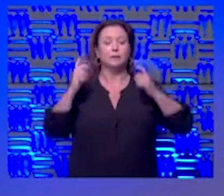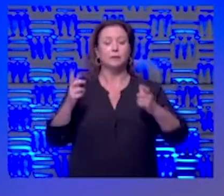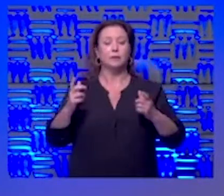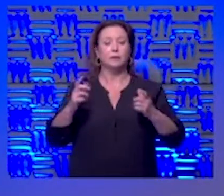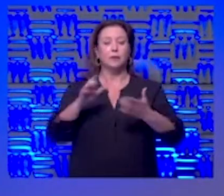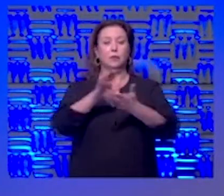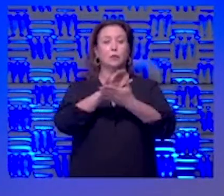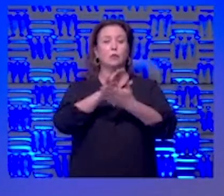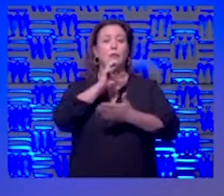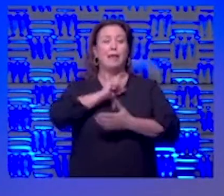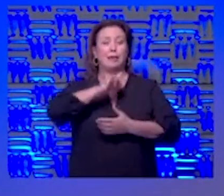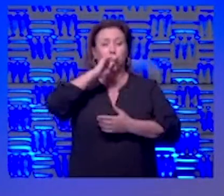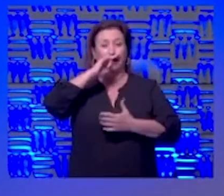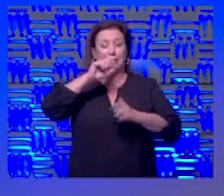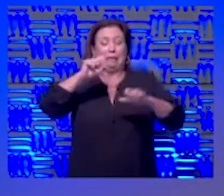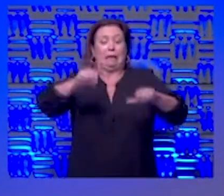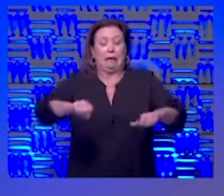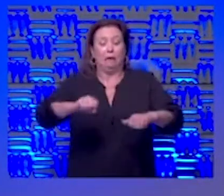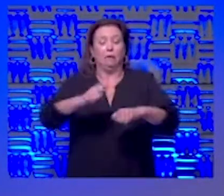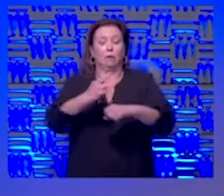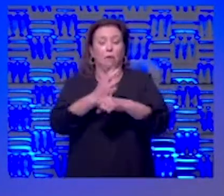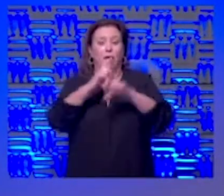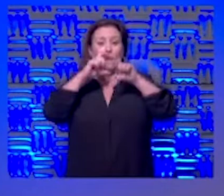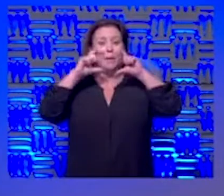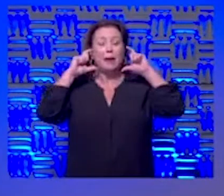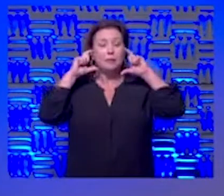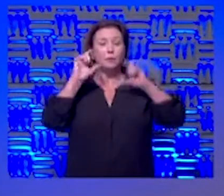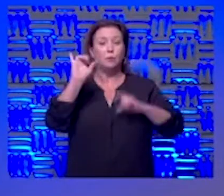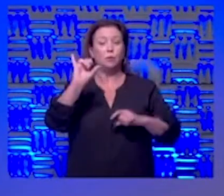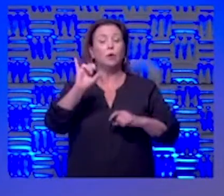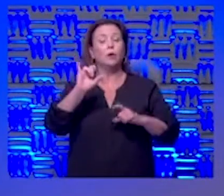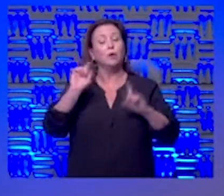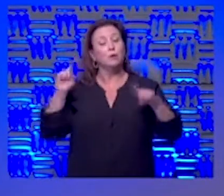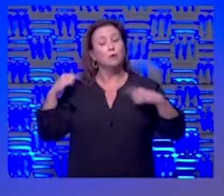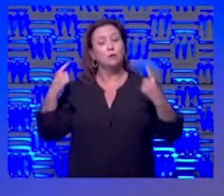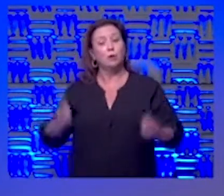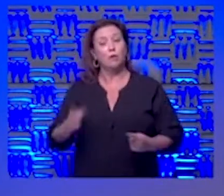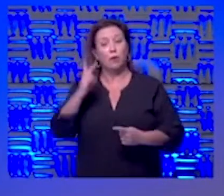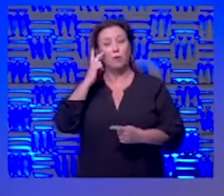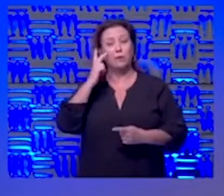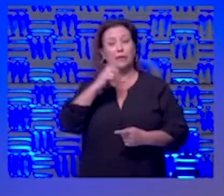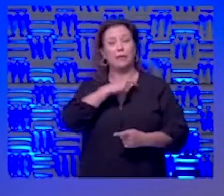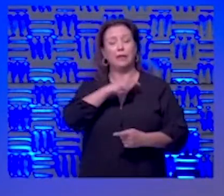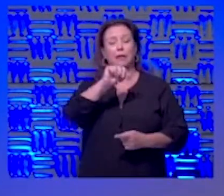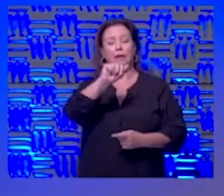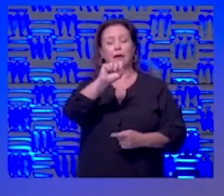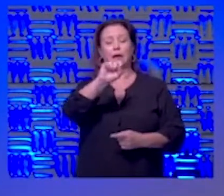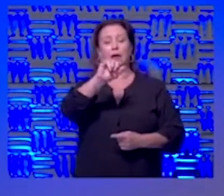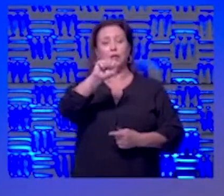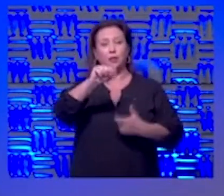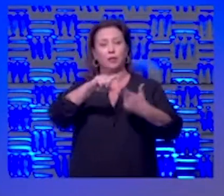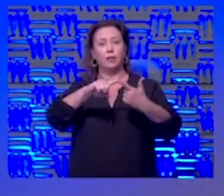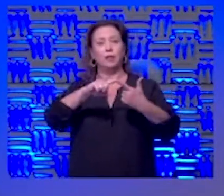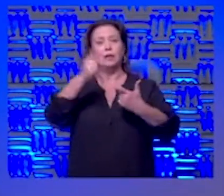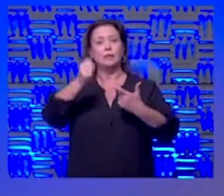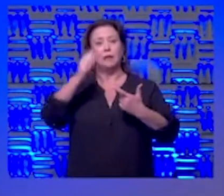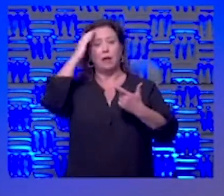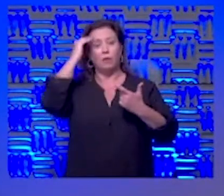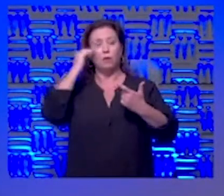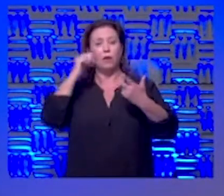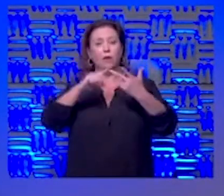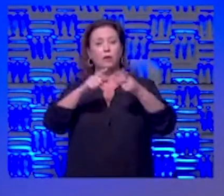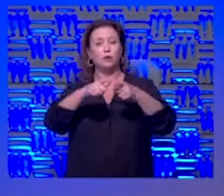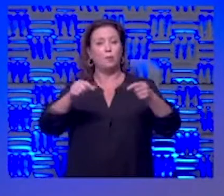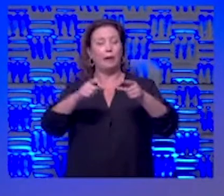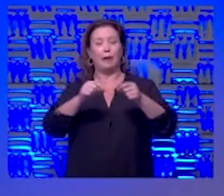the school-age kids that can wear masks if possible. Luckily, so far from what we've seen from Asia, I believe South Korea and Japan, when they have gone back to school, I don't